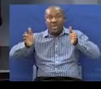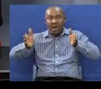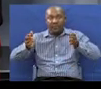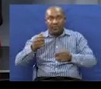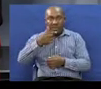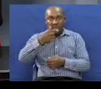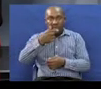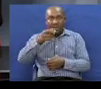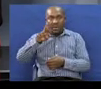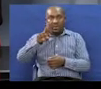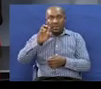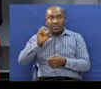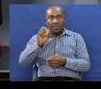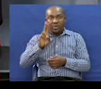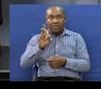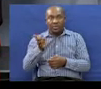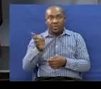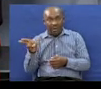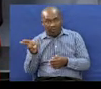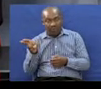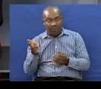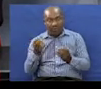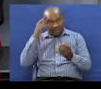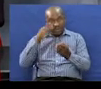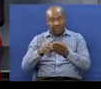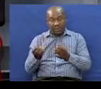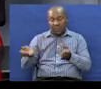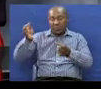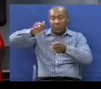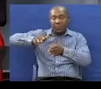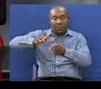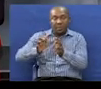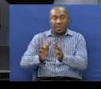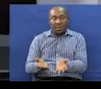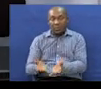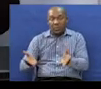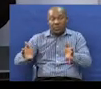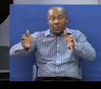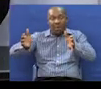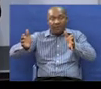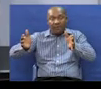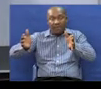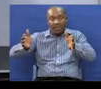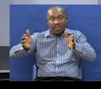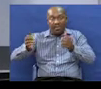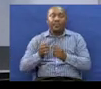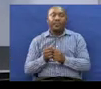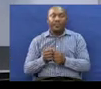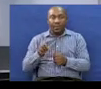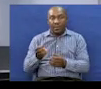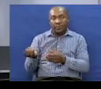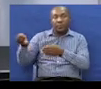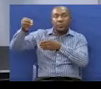And this is a gas jar. It is gas jar. This is a trough.